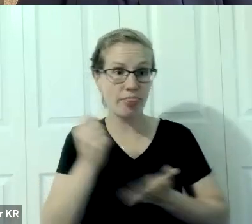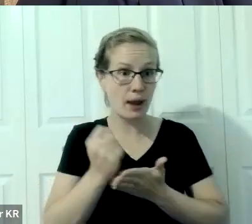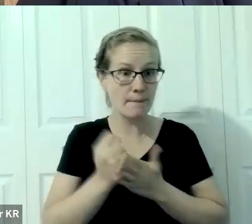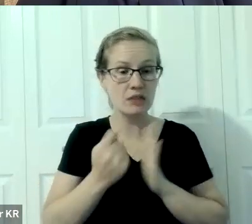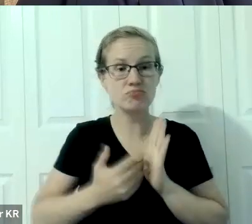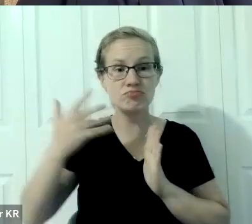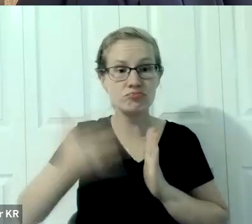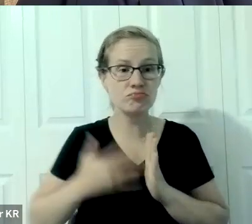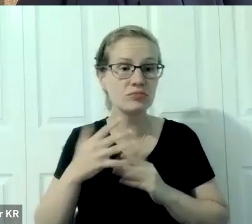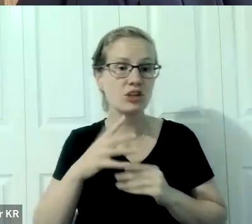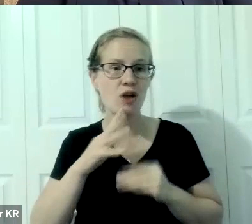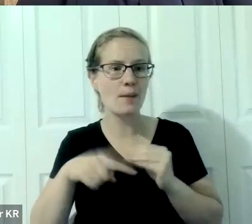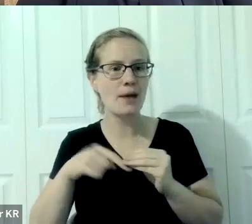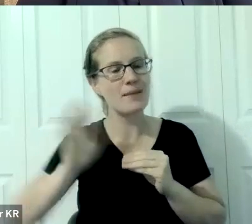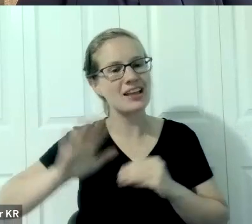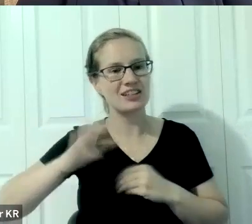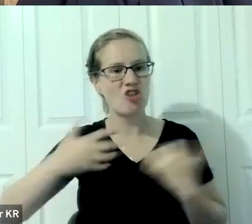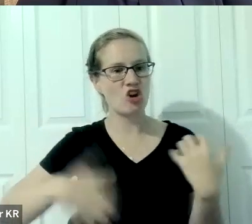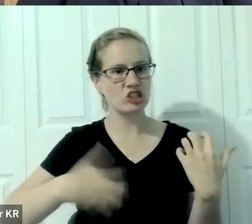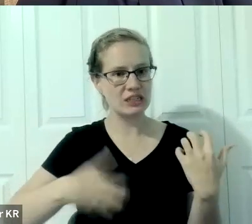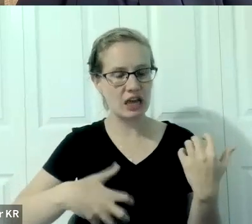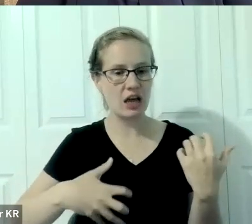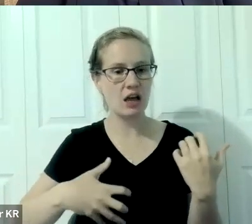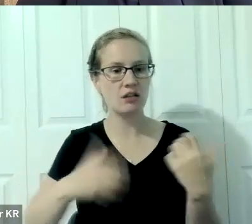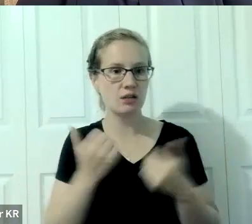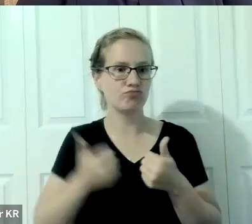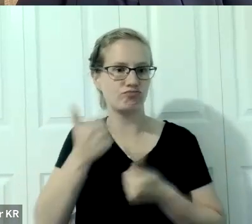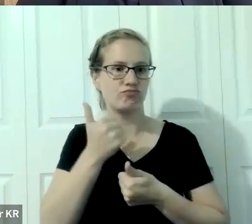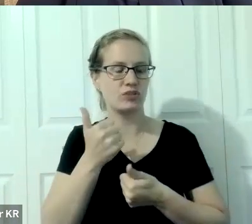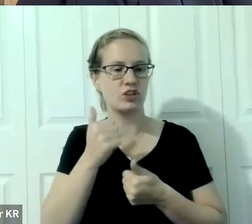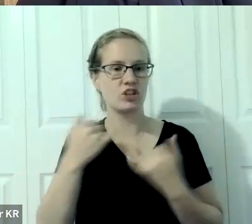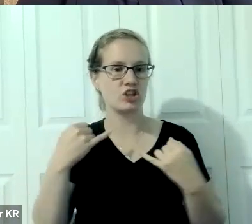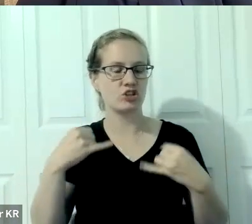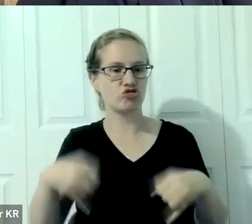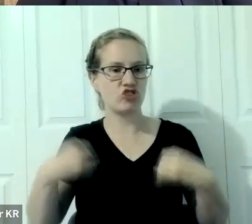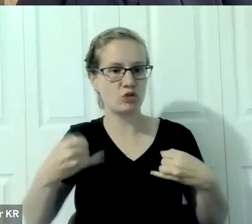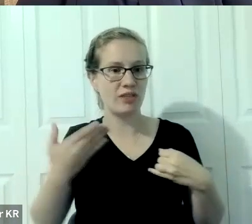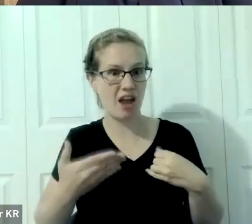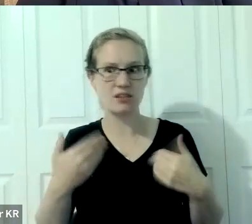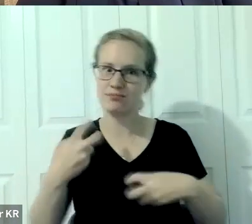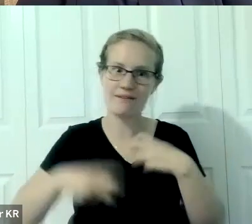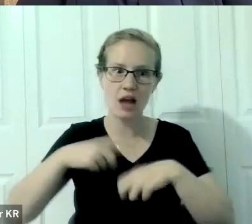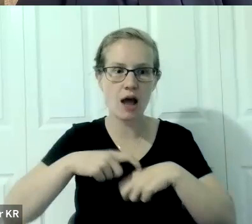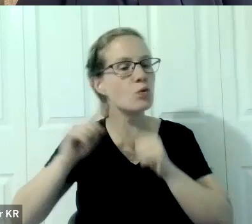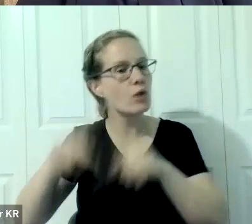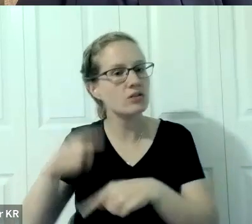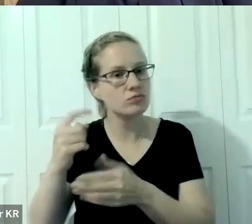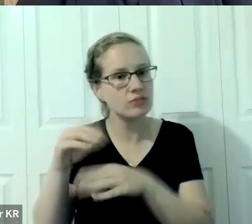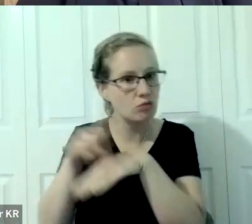time to time. He talks about it when he was in Argentina as the provincial of the Jesuits there. He had some tough times and went to get